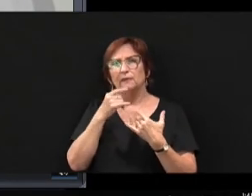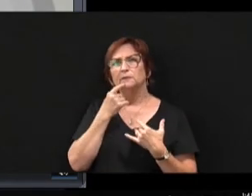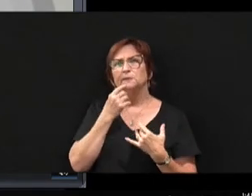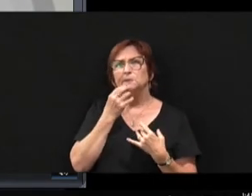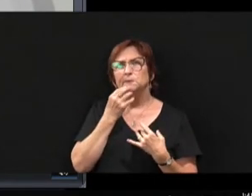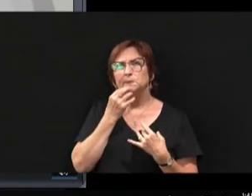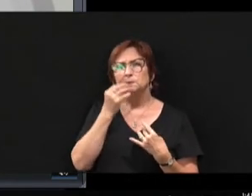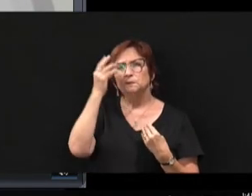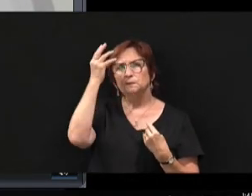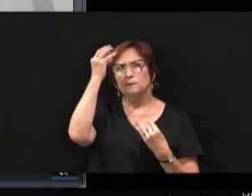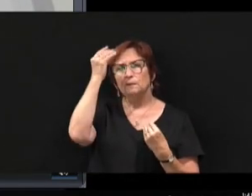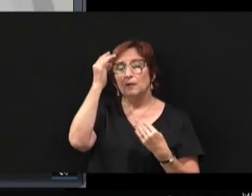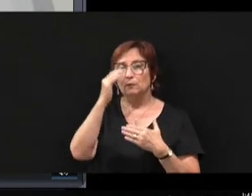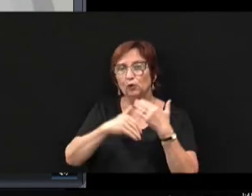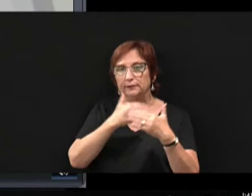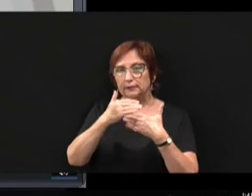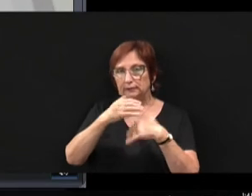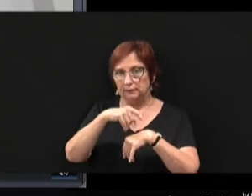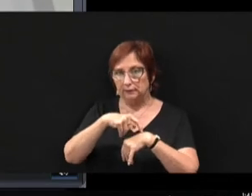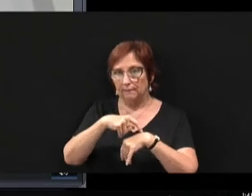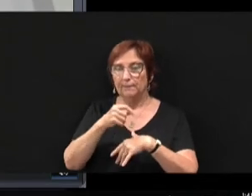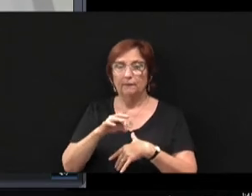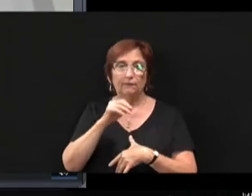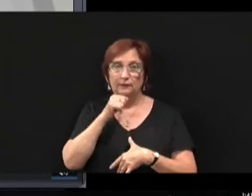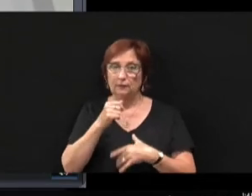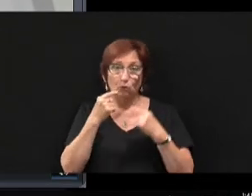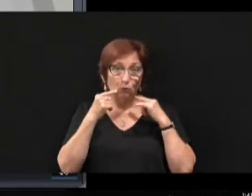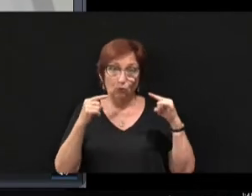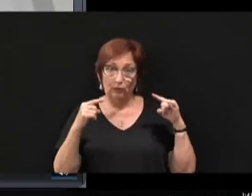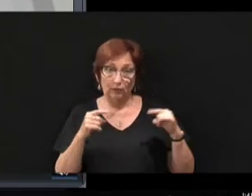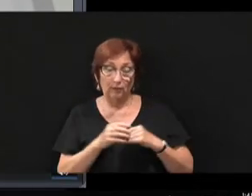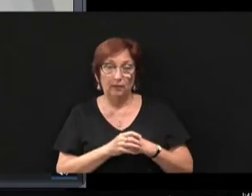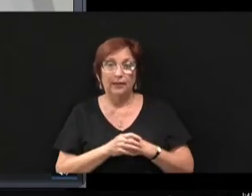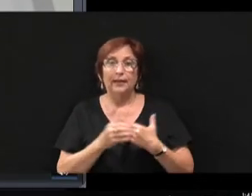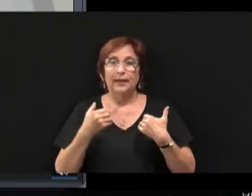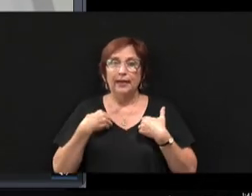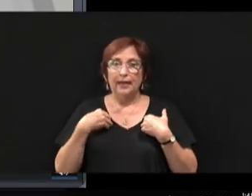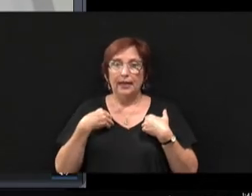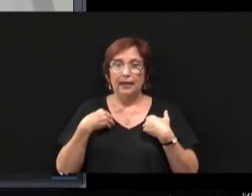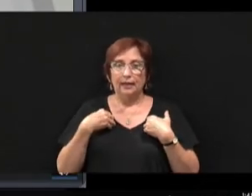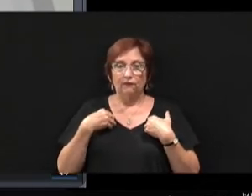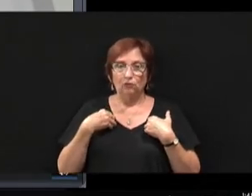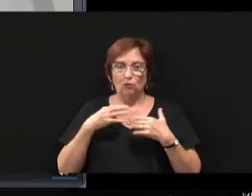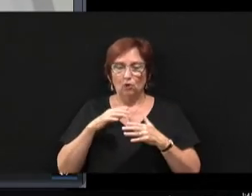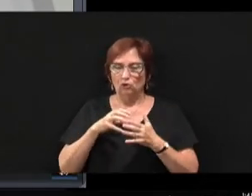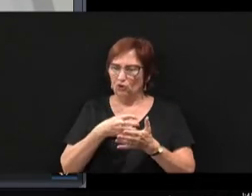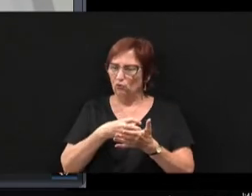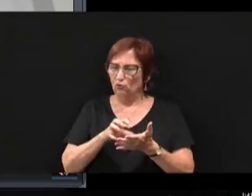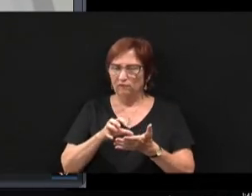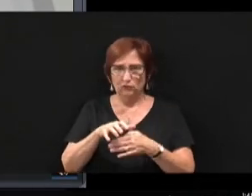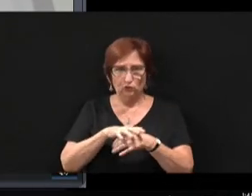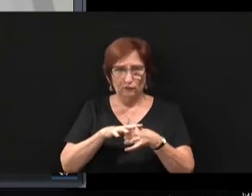know, the processing time. If that doesn't work, then have them trace the letter on a rough surface.